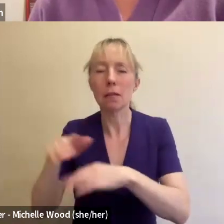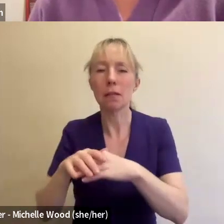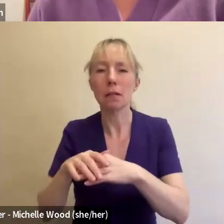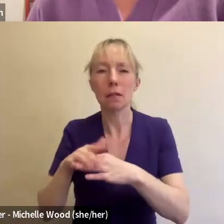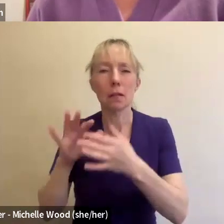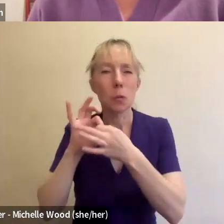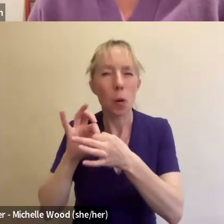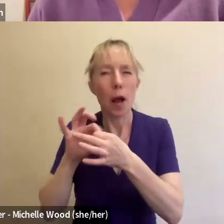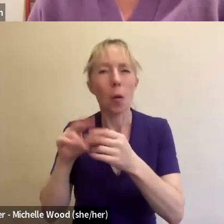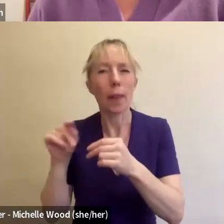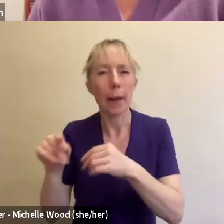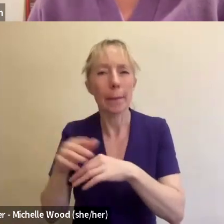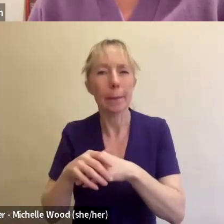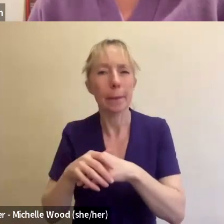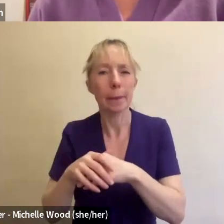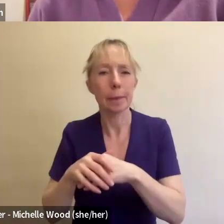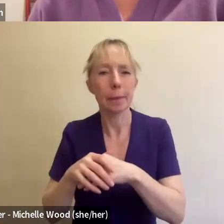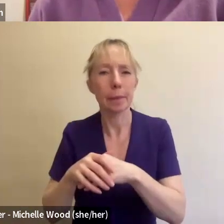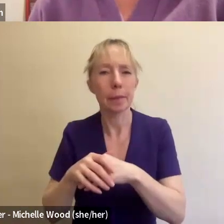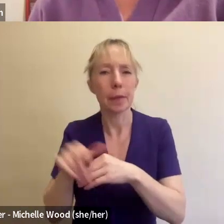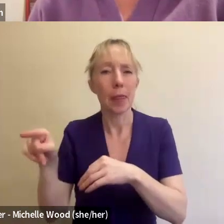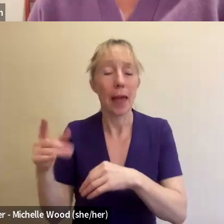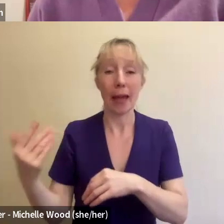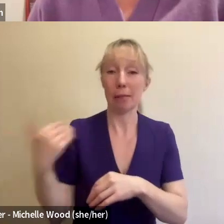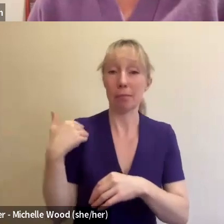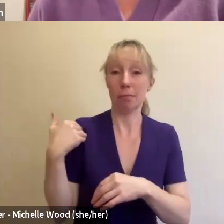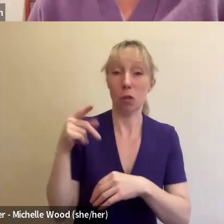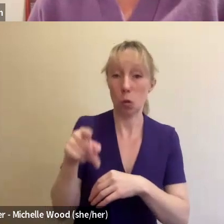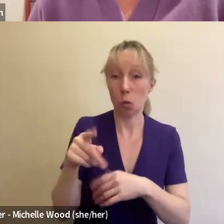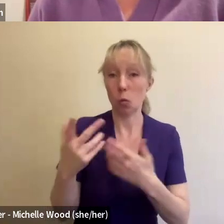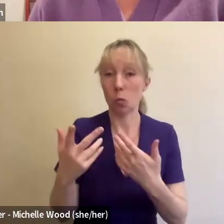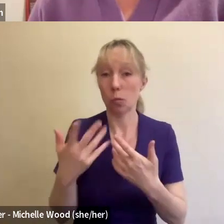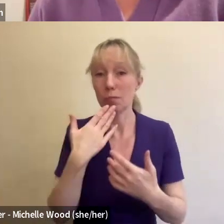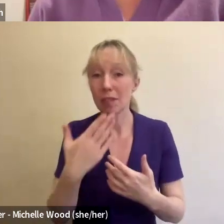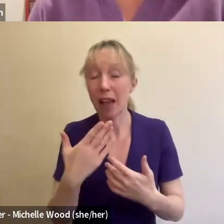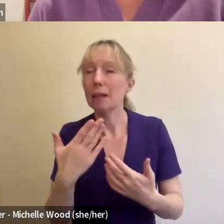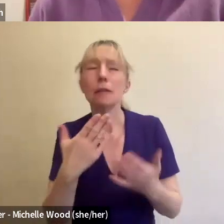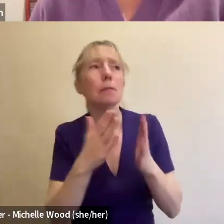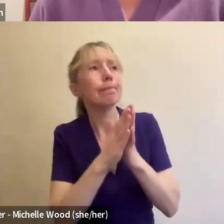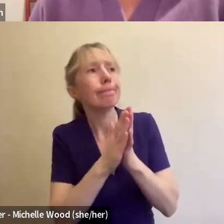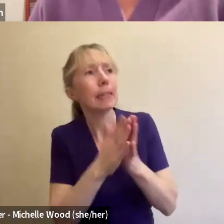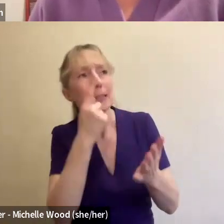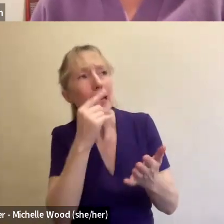with, that they are coming to you saying, please, I'd like you to translate this